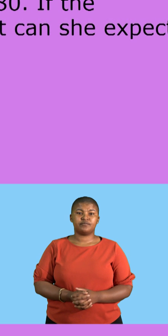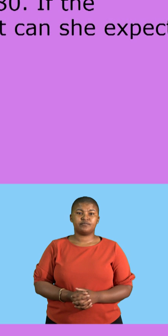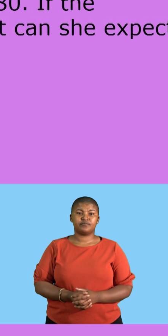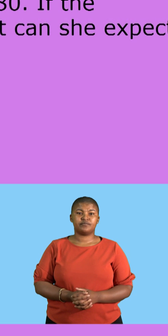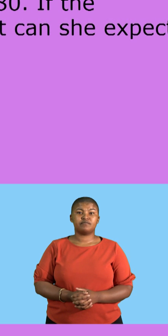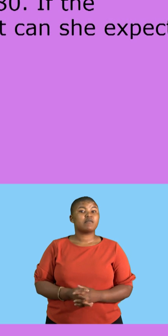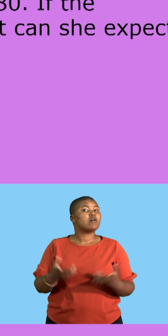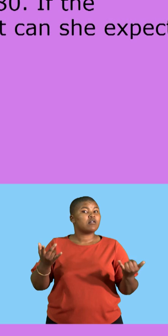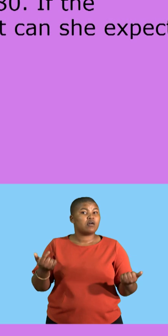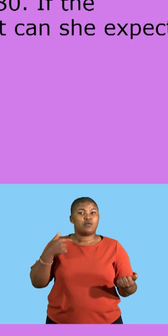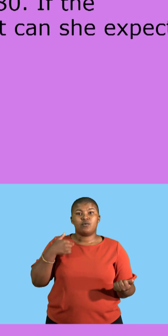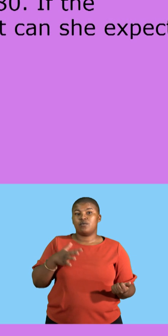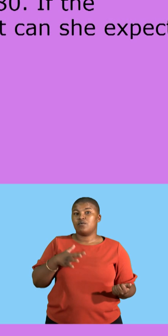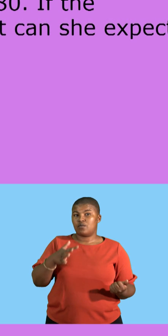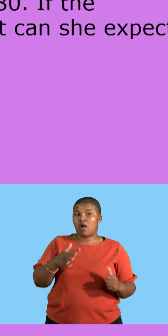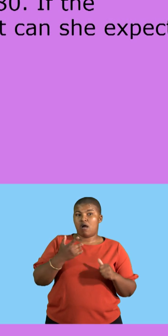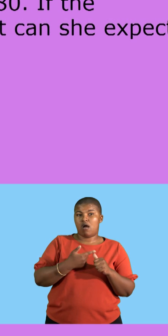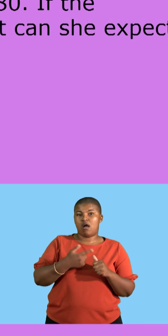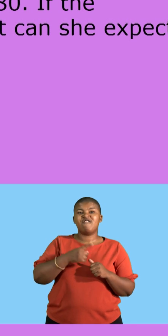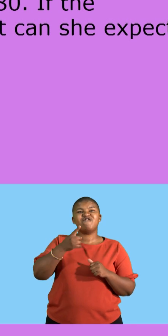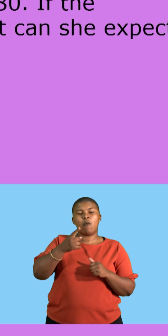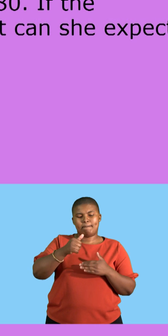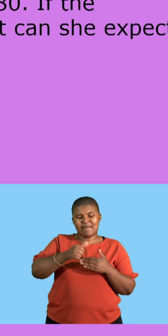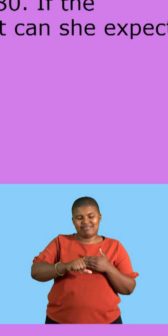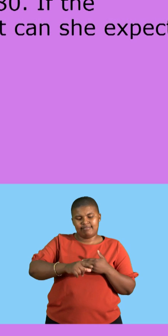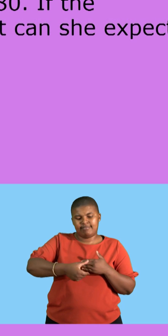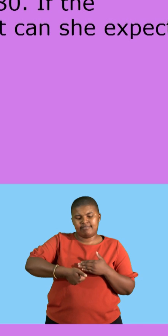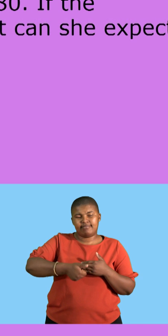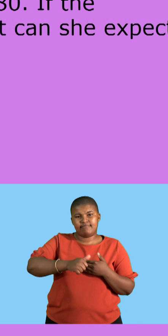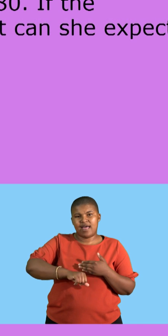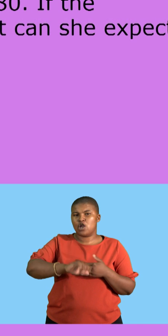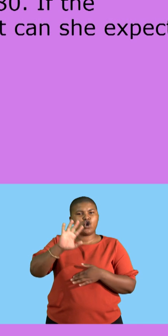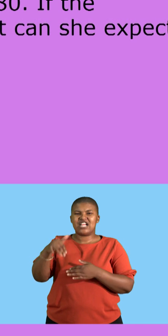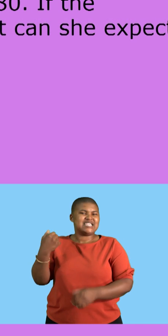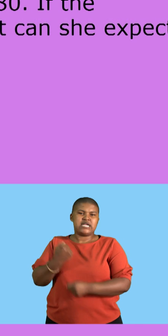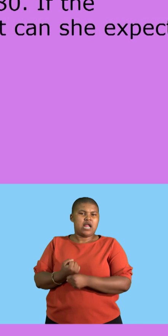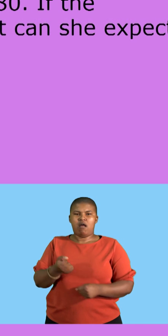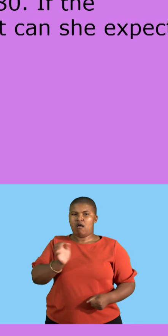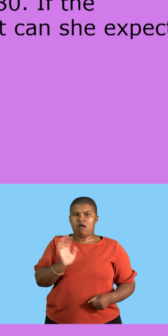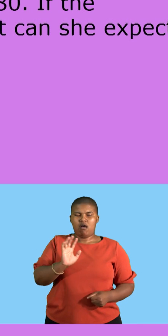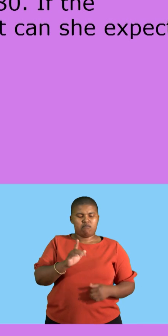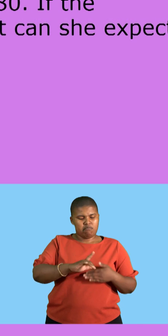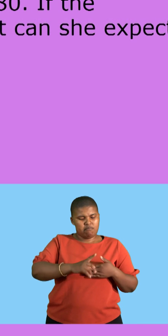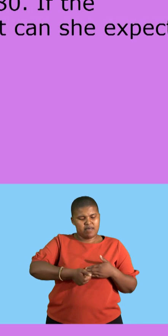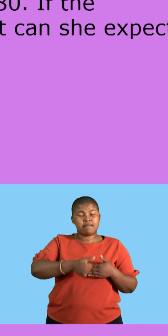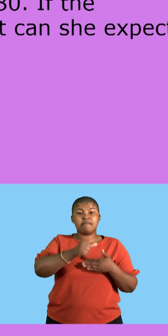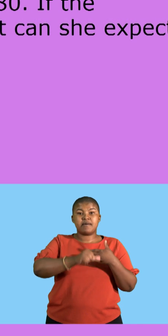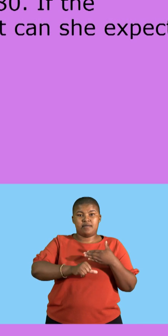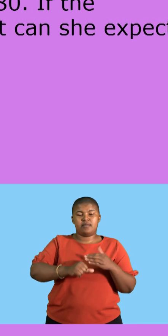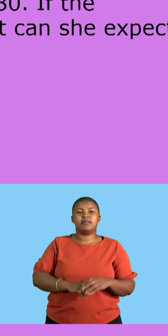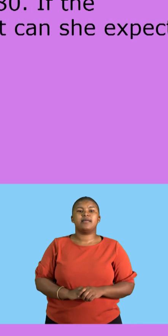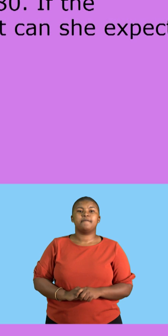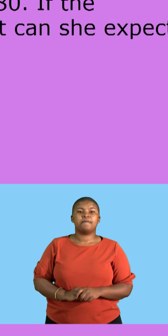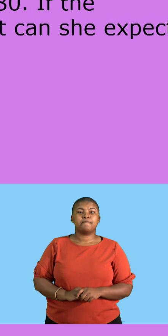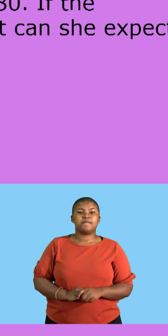year. Now we want to calculate for the next month and not per year. So the first thing that